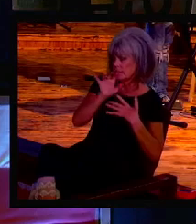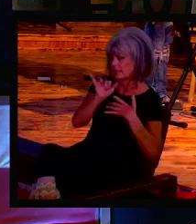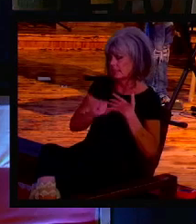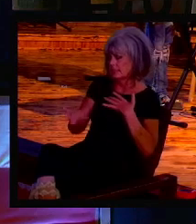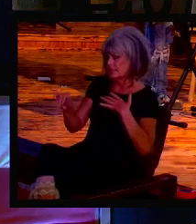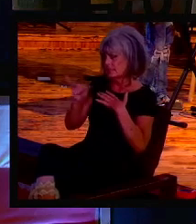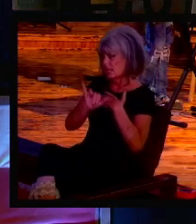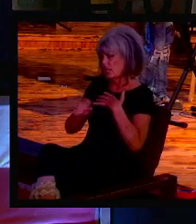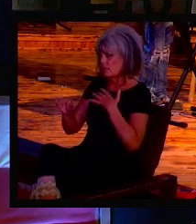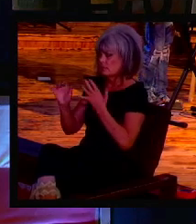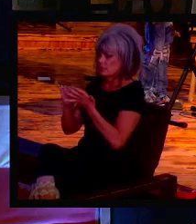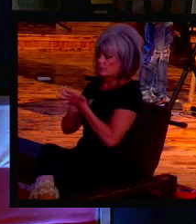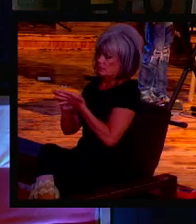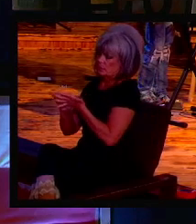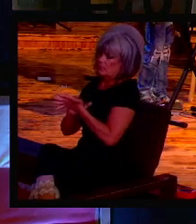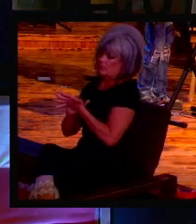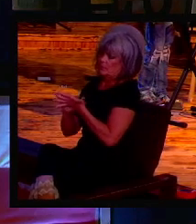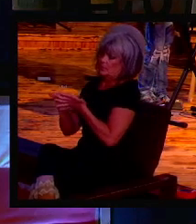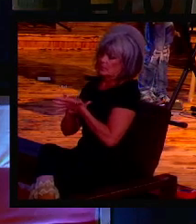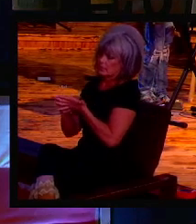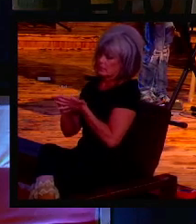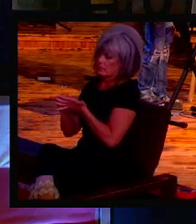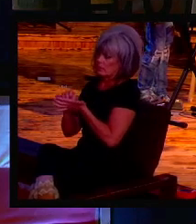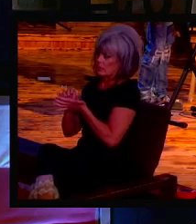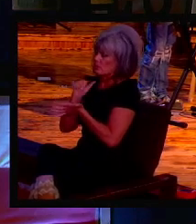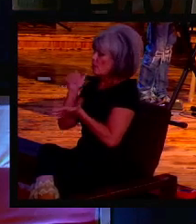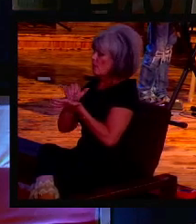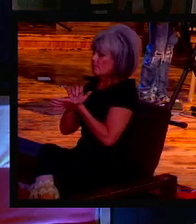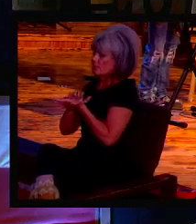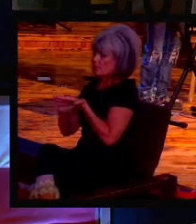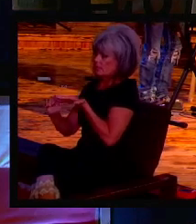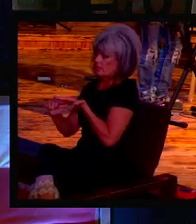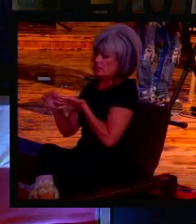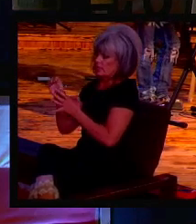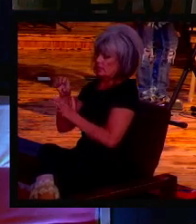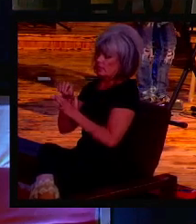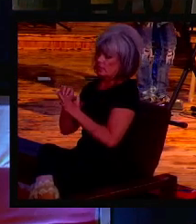with unforgiveness in your heart, but you're expecting the other person to die?